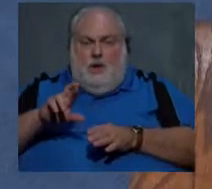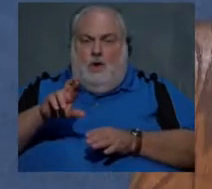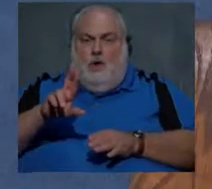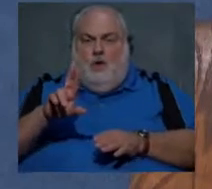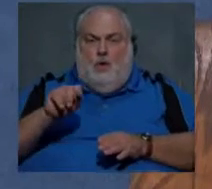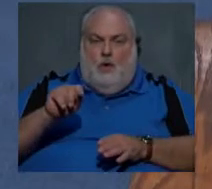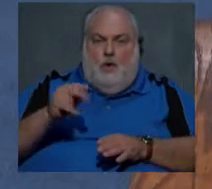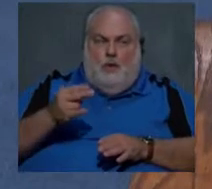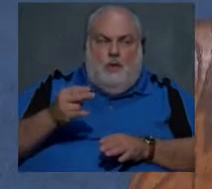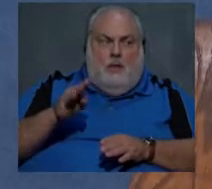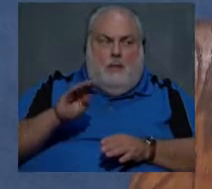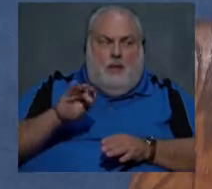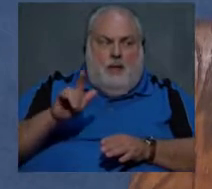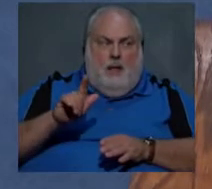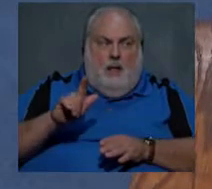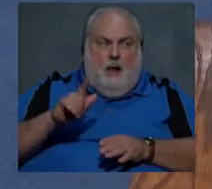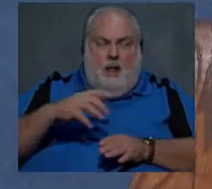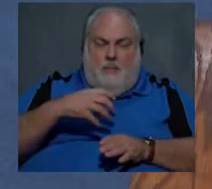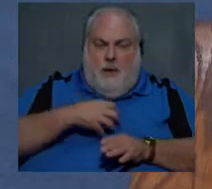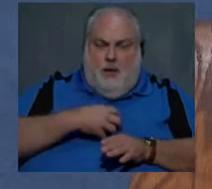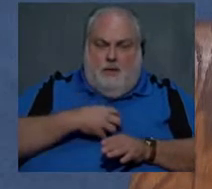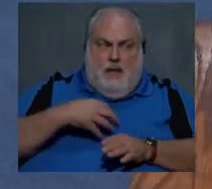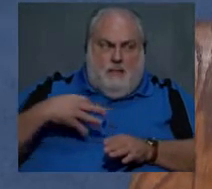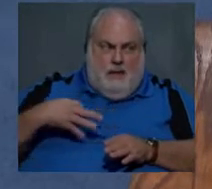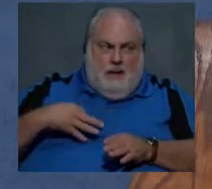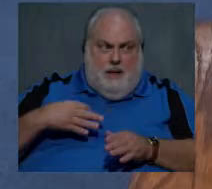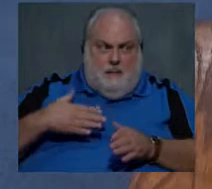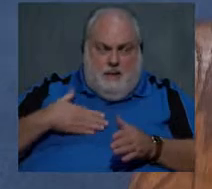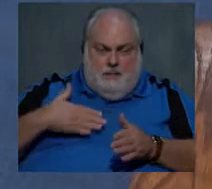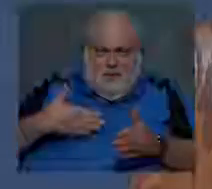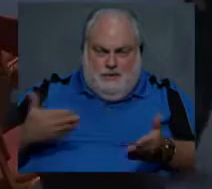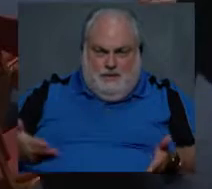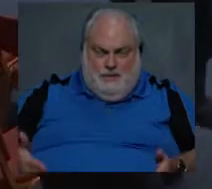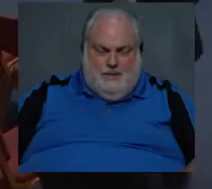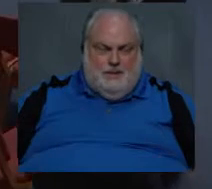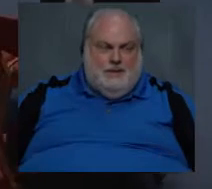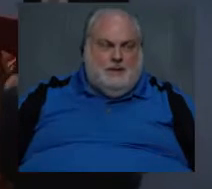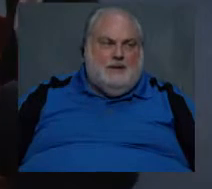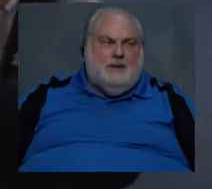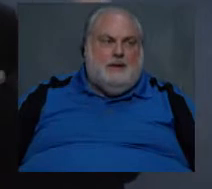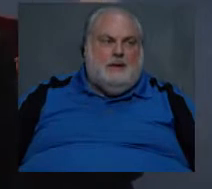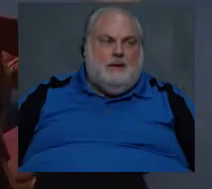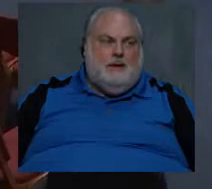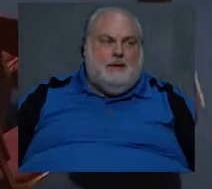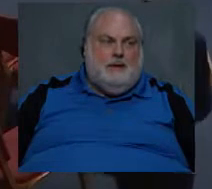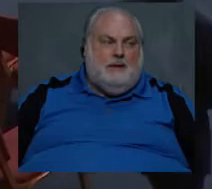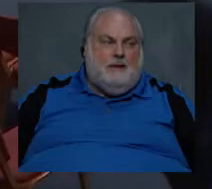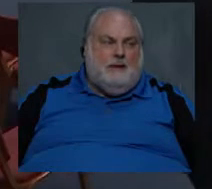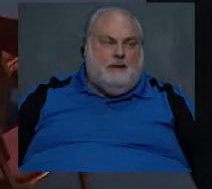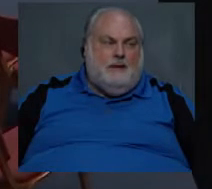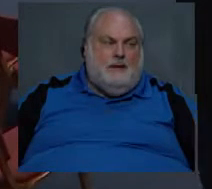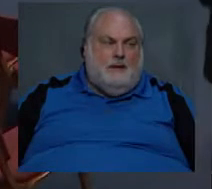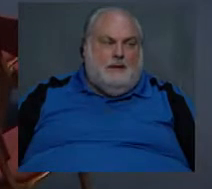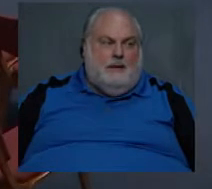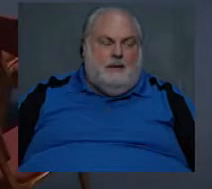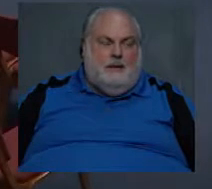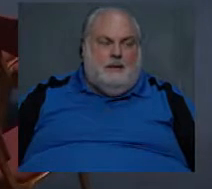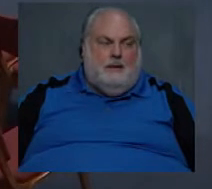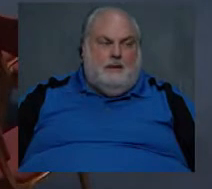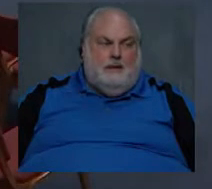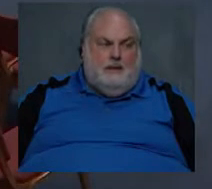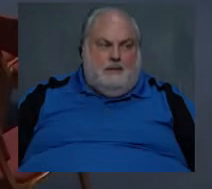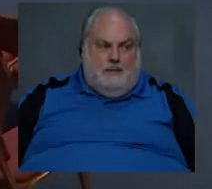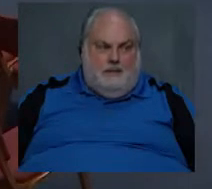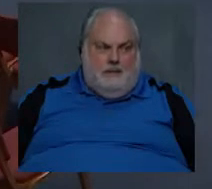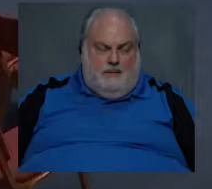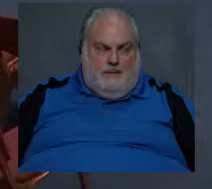both occasions, opposed the application. So I'm glad she's here today. Applicant, did you want to respond to that?